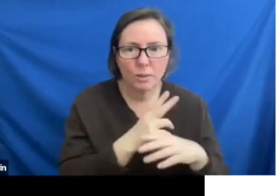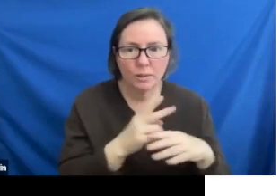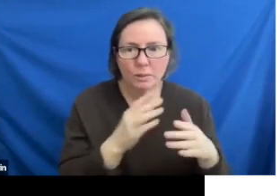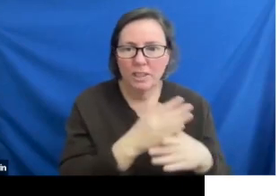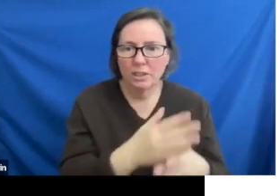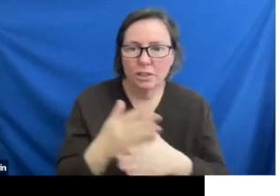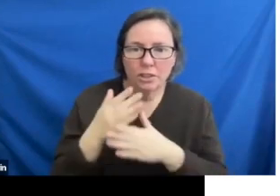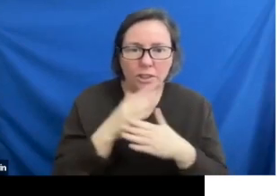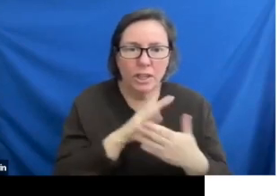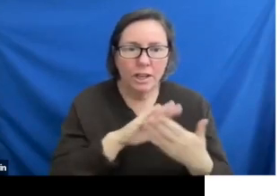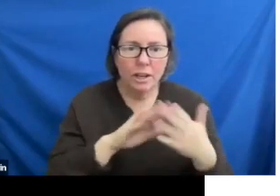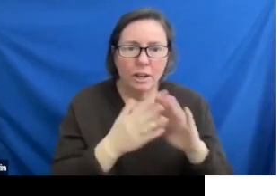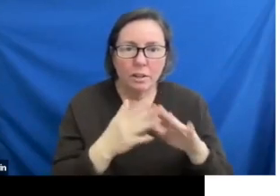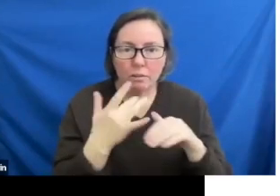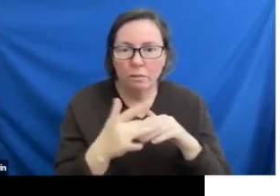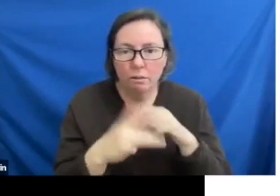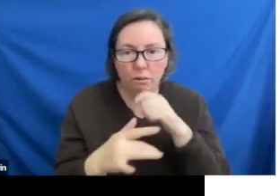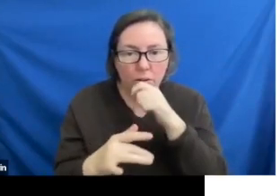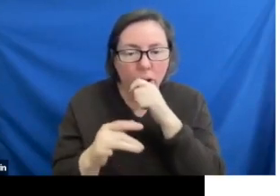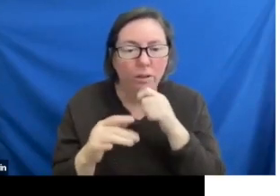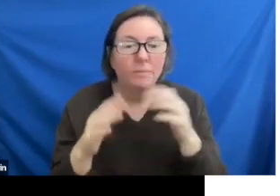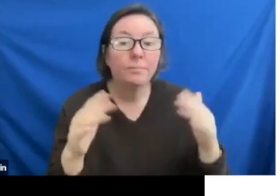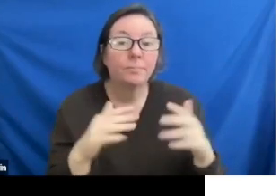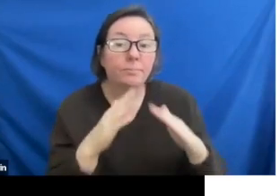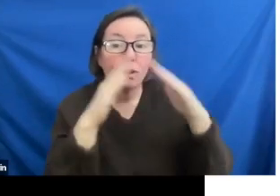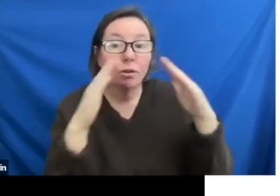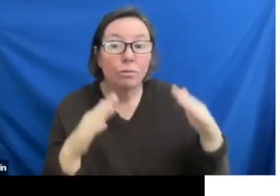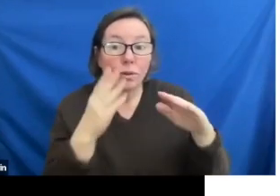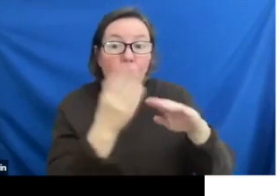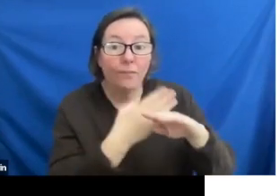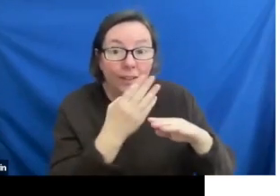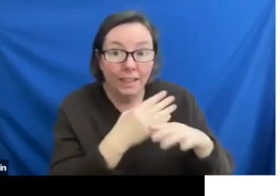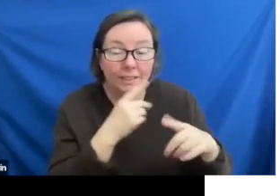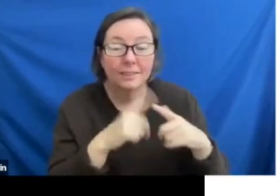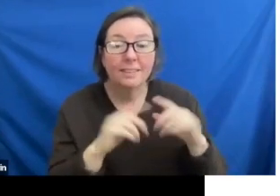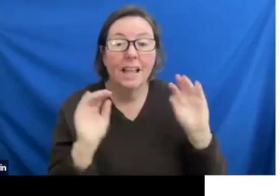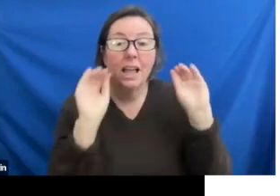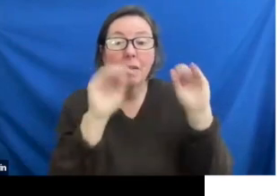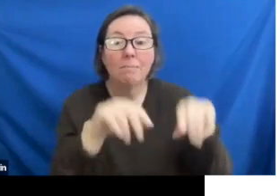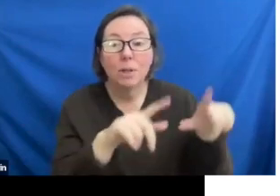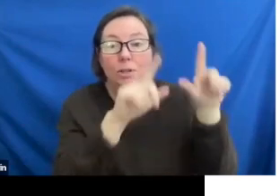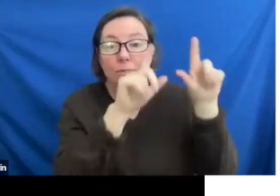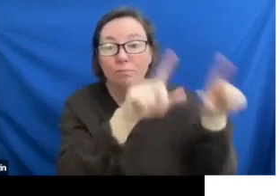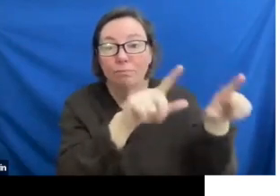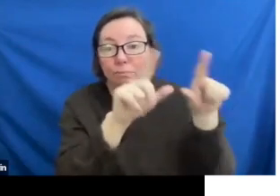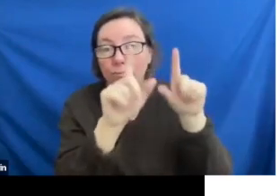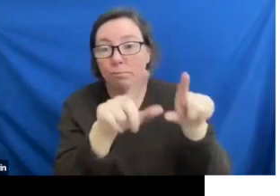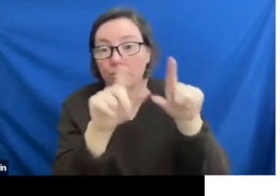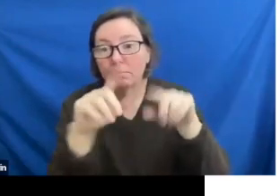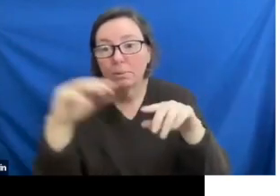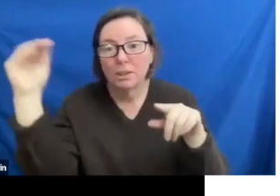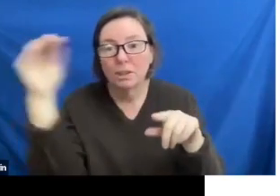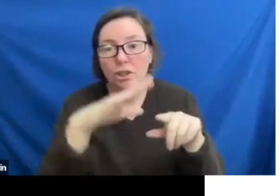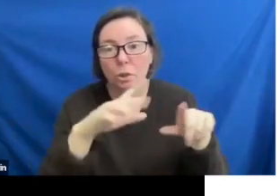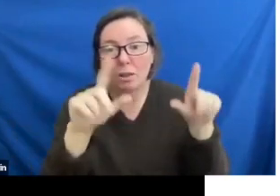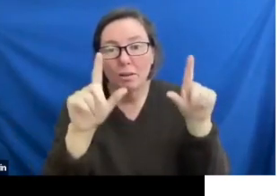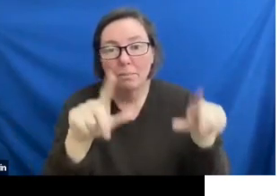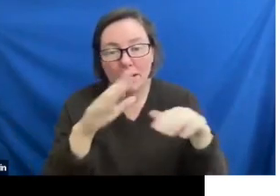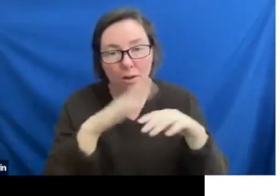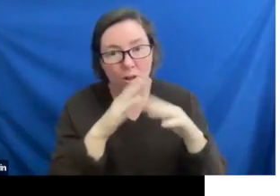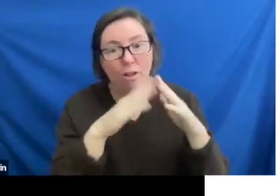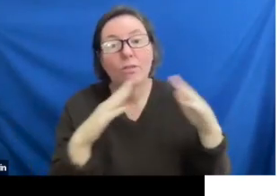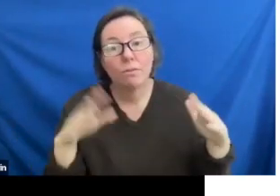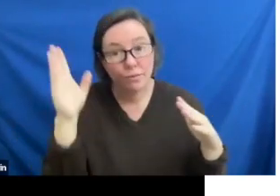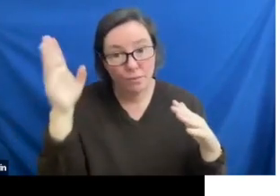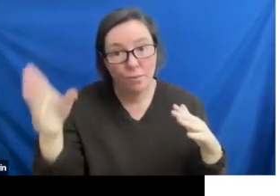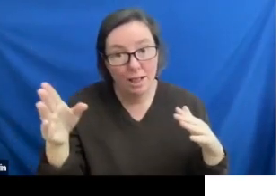space. And we're going to do some roof repairs and install solar panels on the roof. Again, this is in phase 3 work after